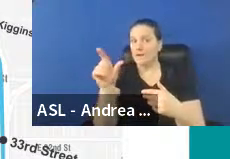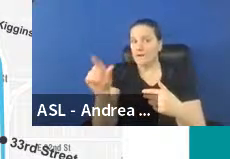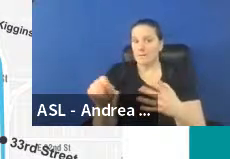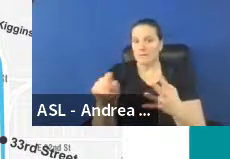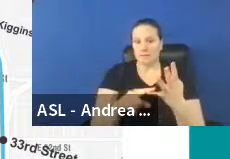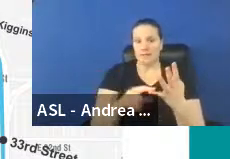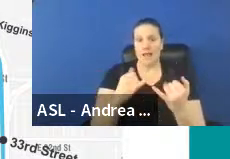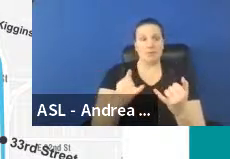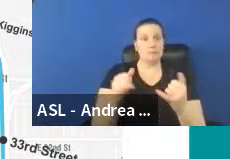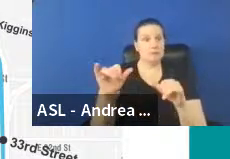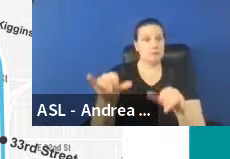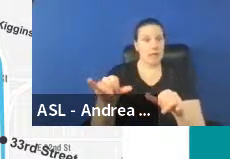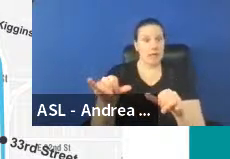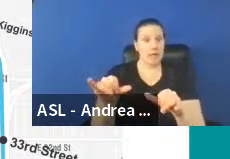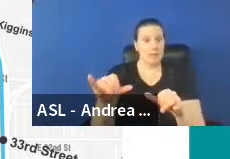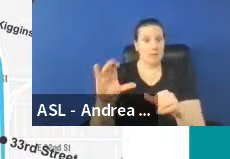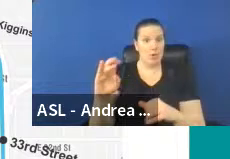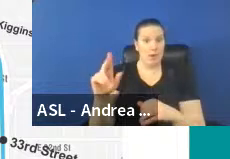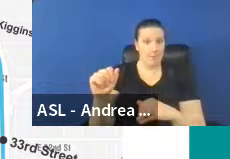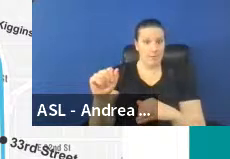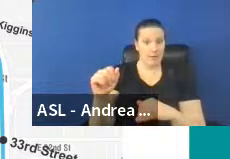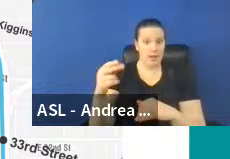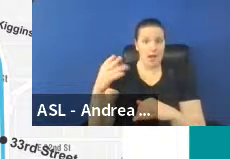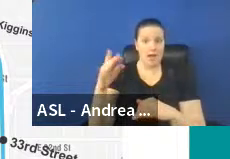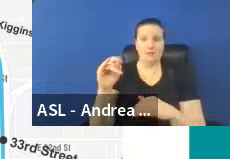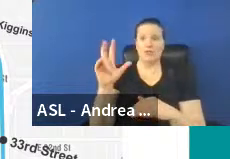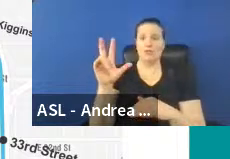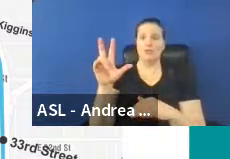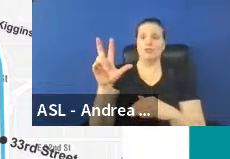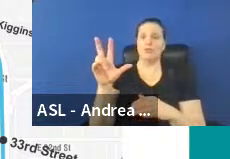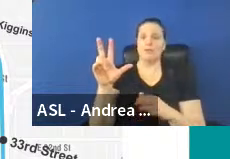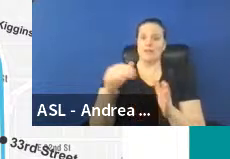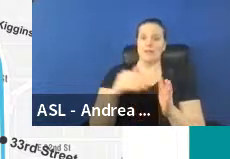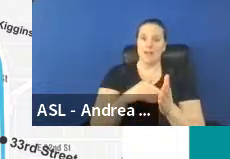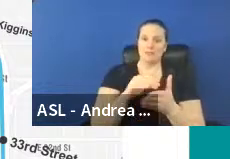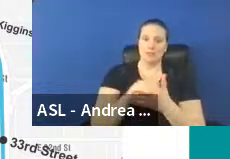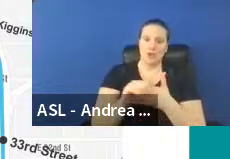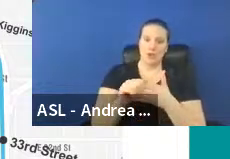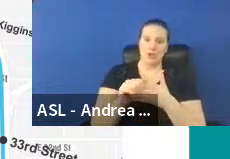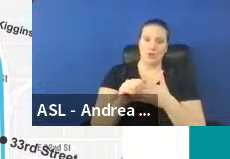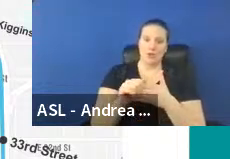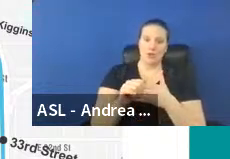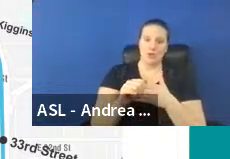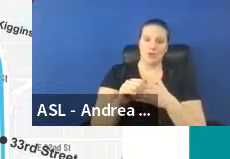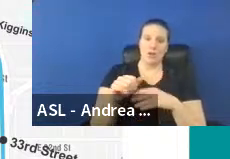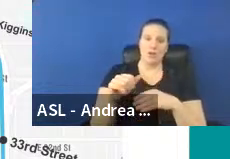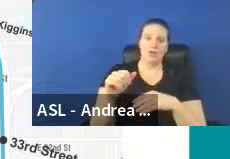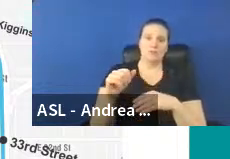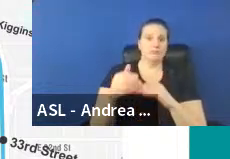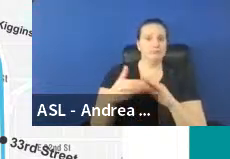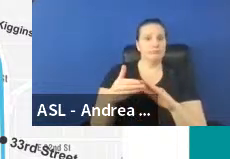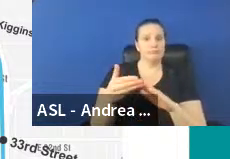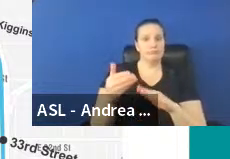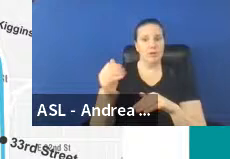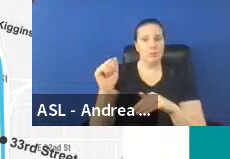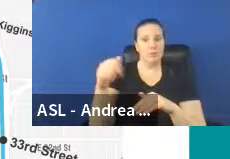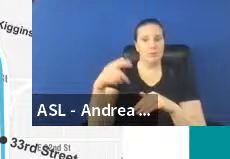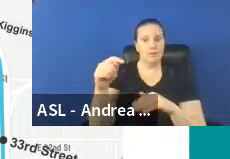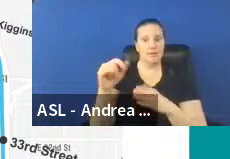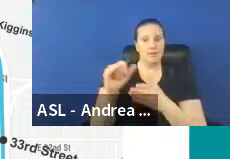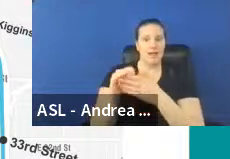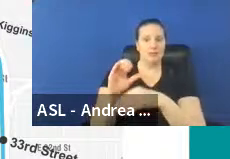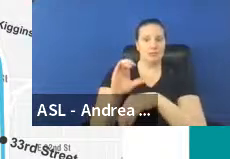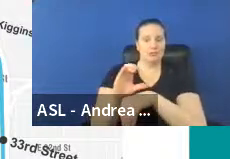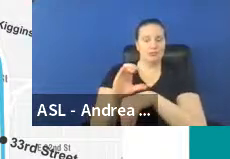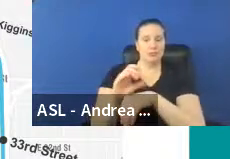Heights, there are $3,000 efficiency apartments, and that local church now